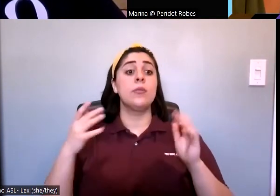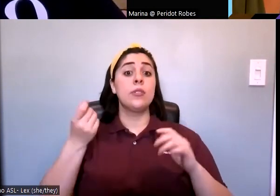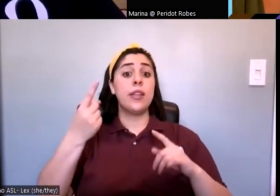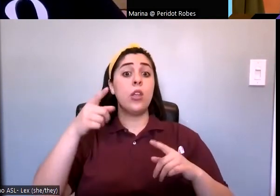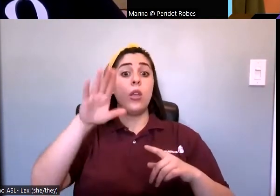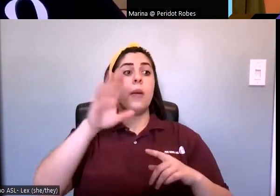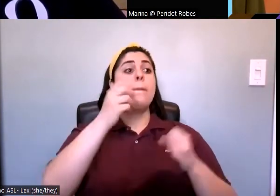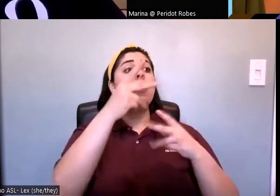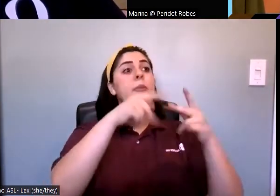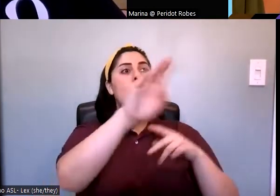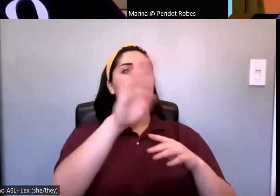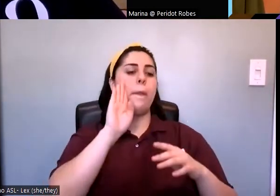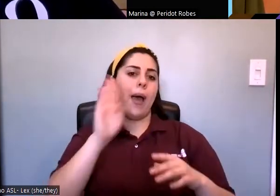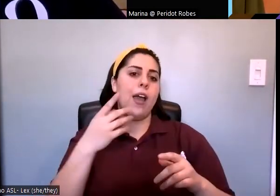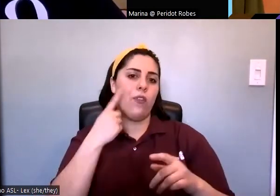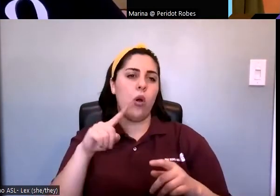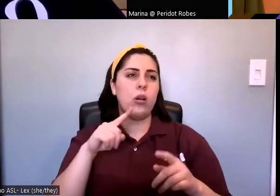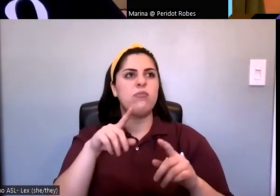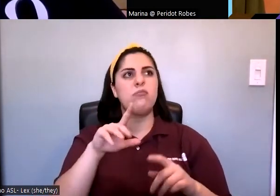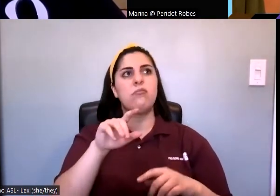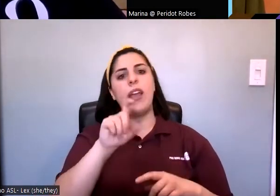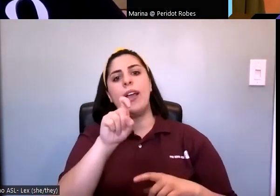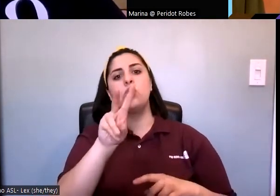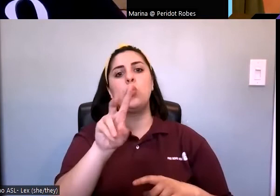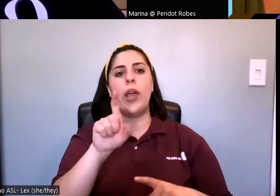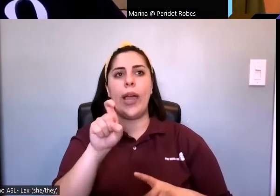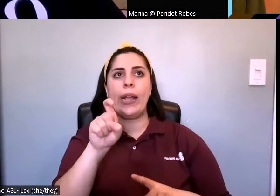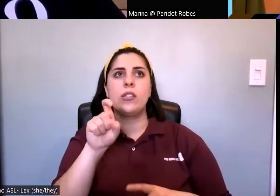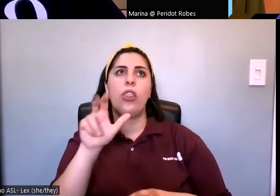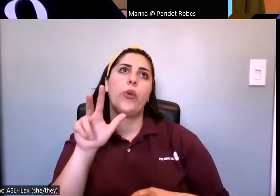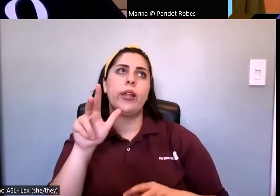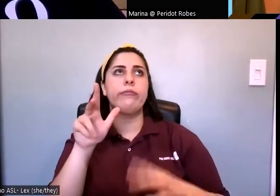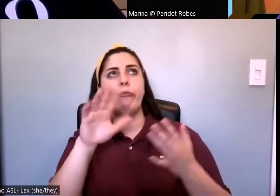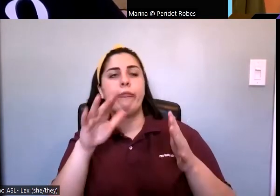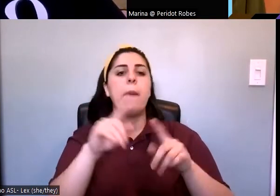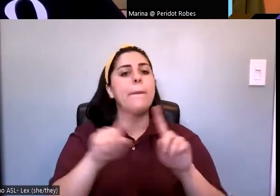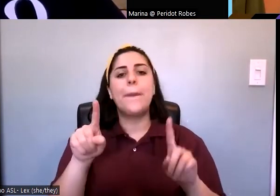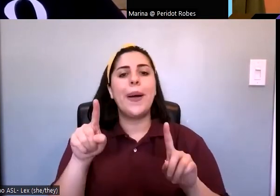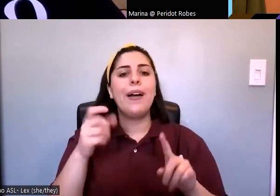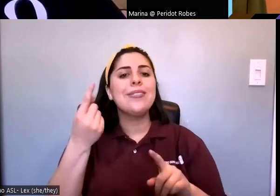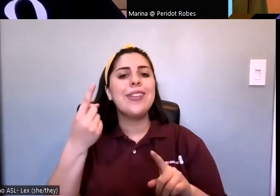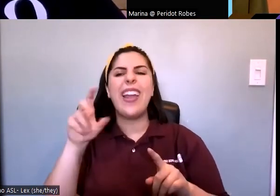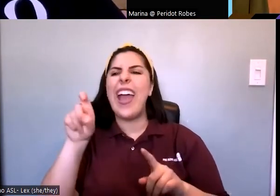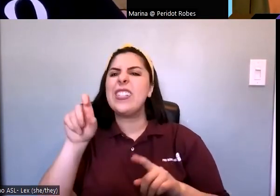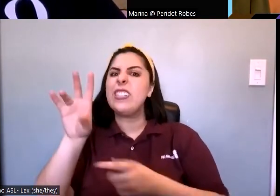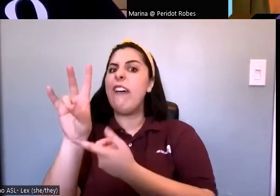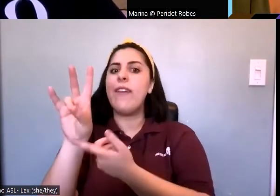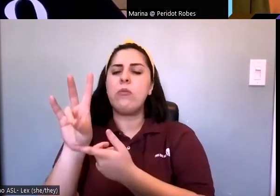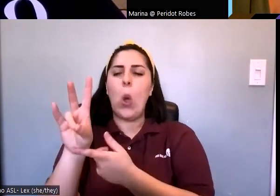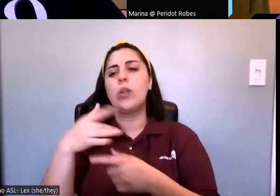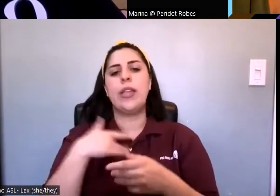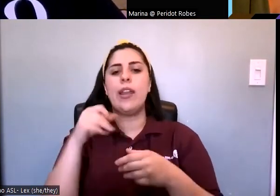going to buy your stuff. You can make something for them, but you're going to have it left over, and it's not going to sell. And